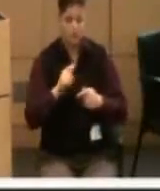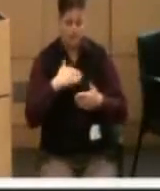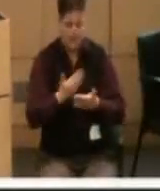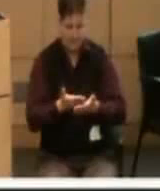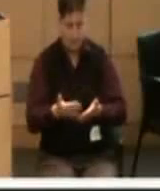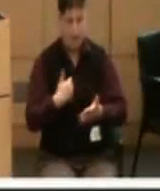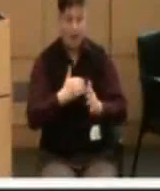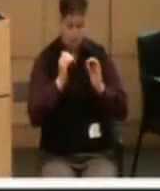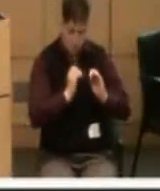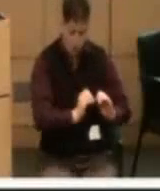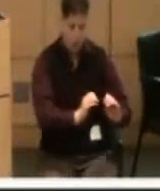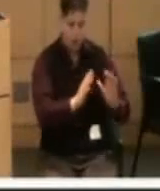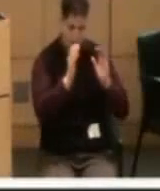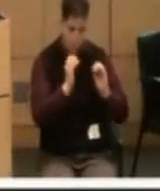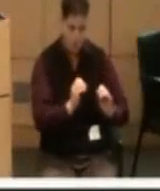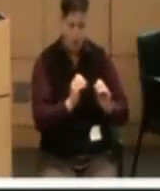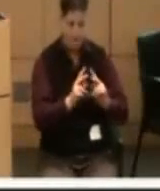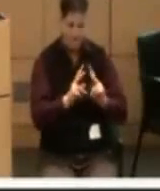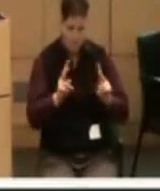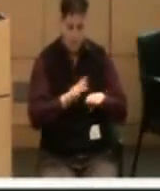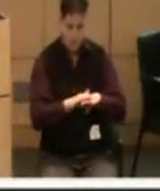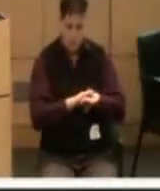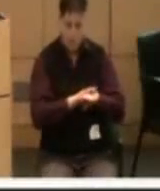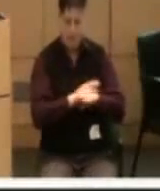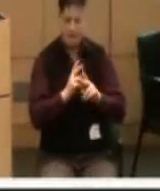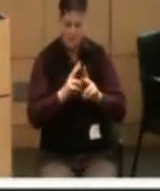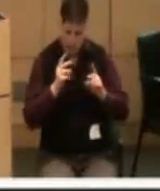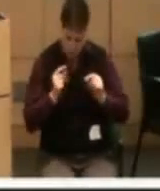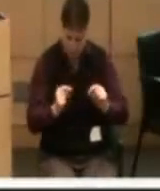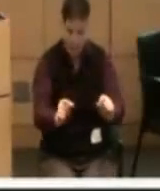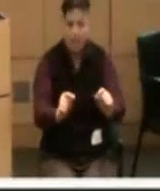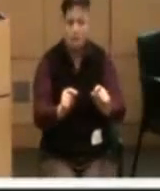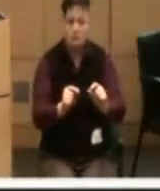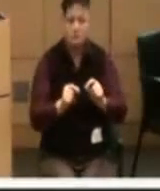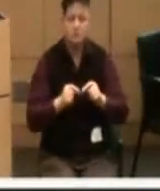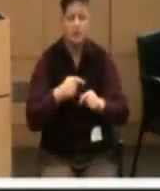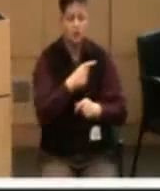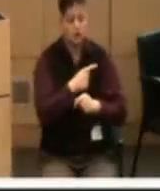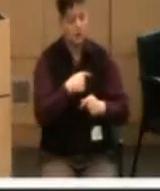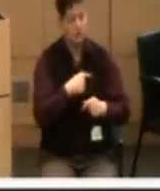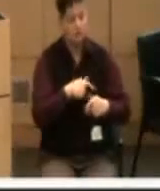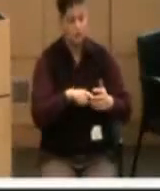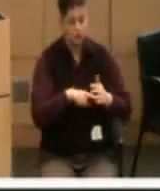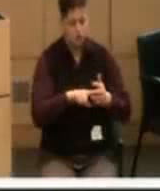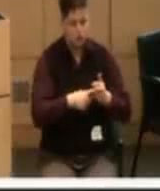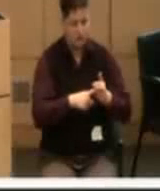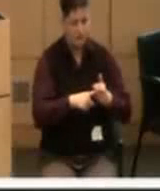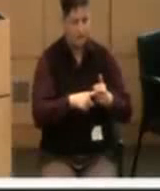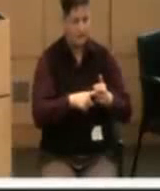I taught her very slowly and very quickly, and she went from 10,